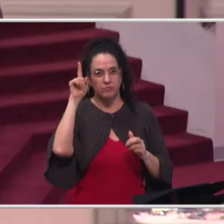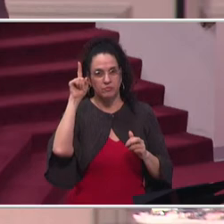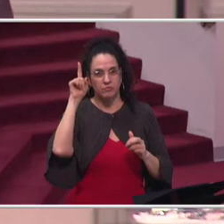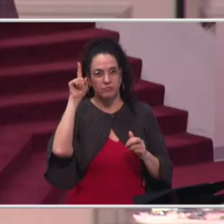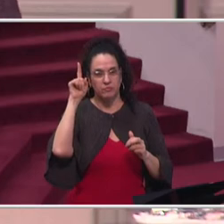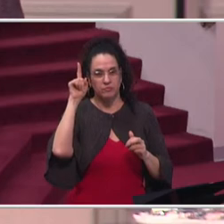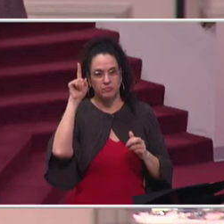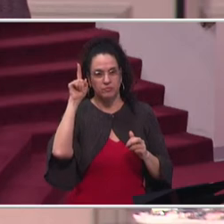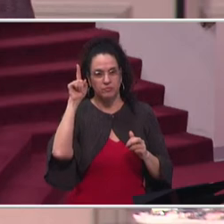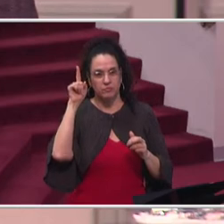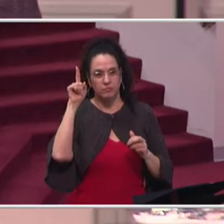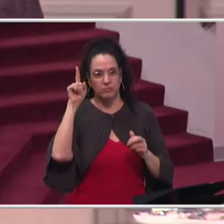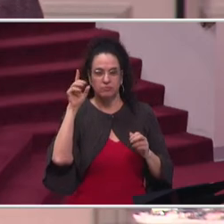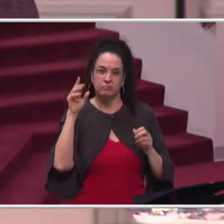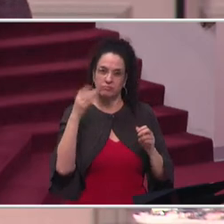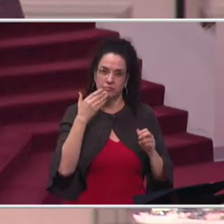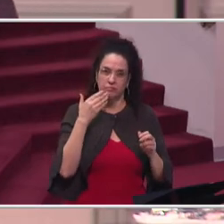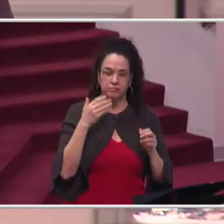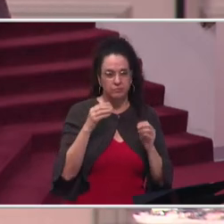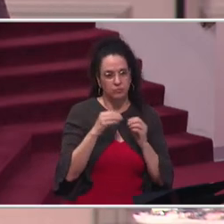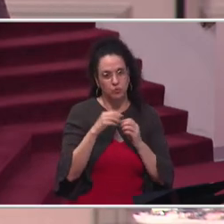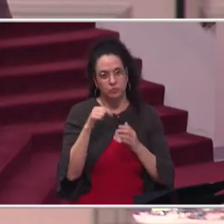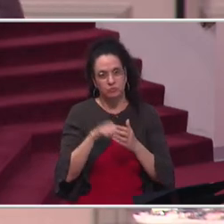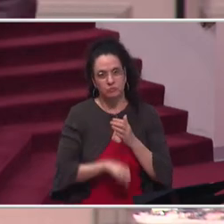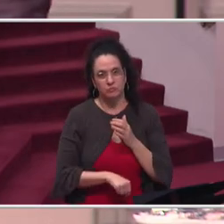in a greater way.